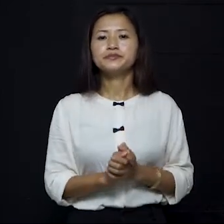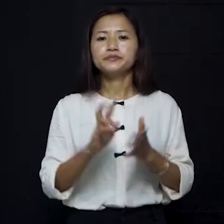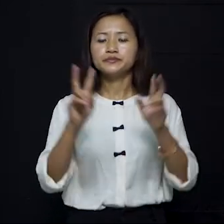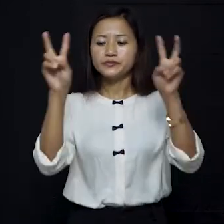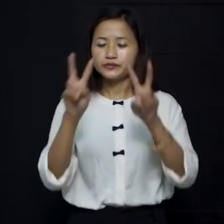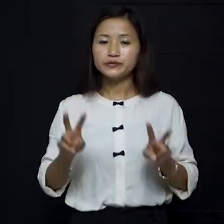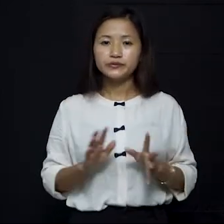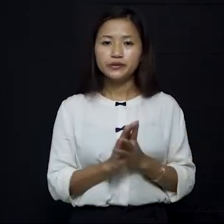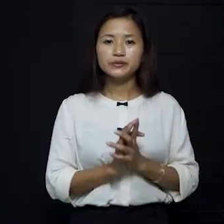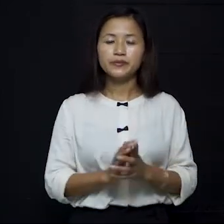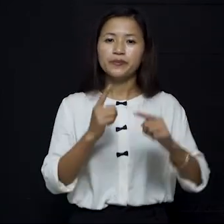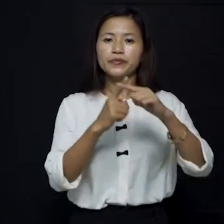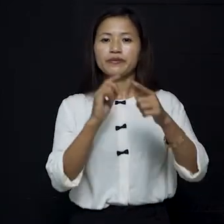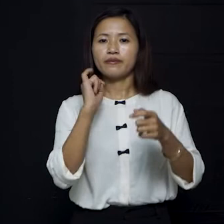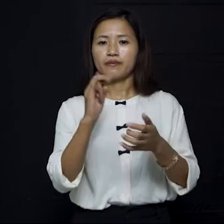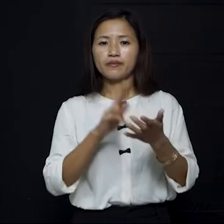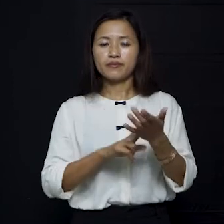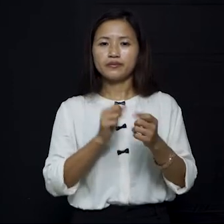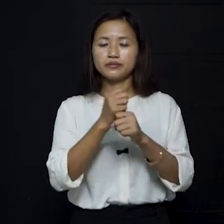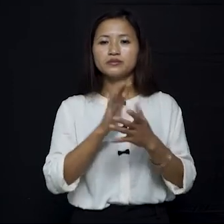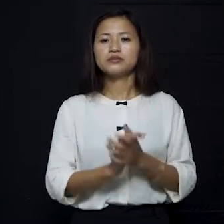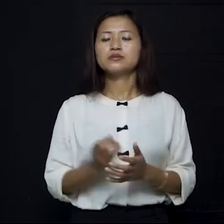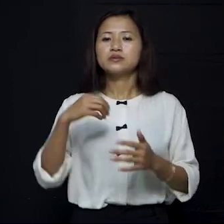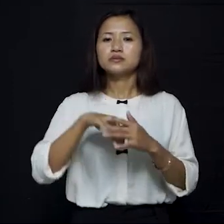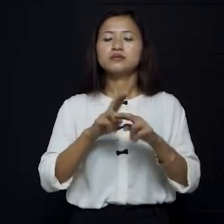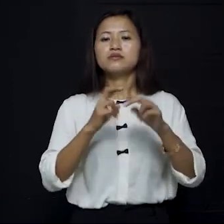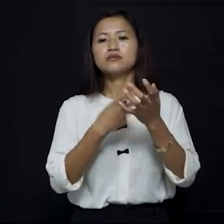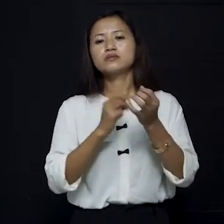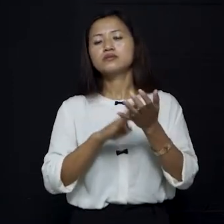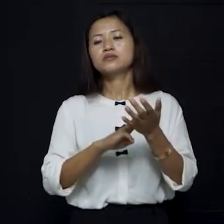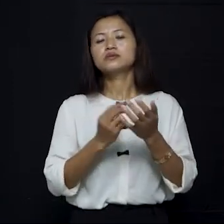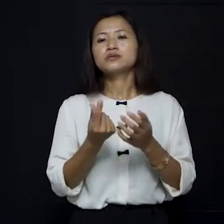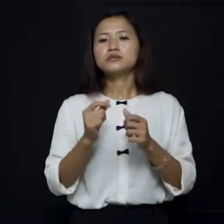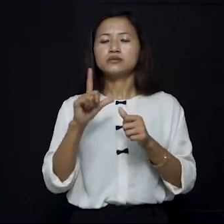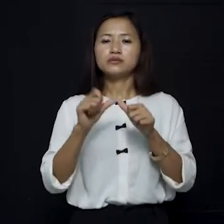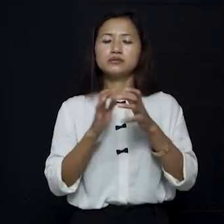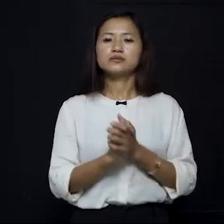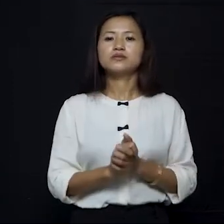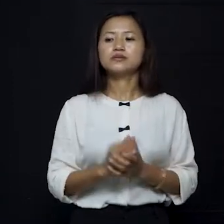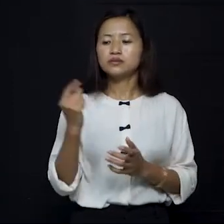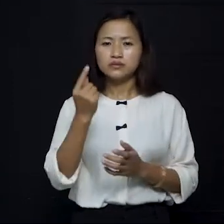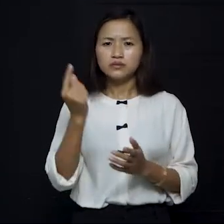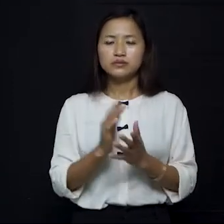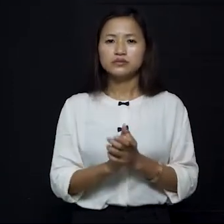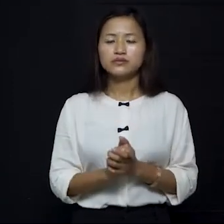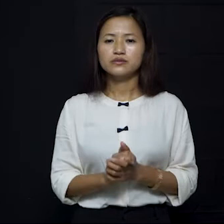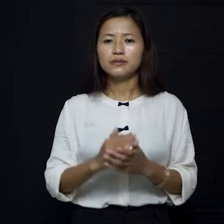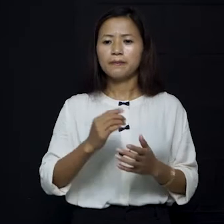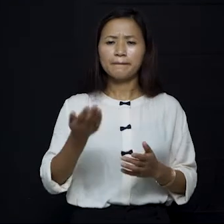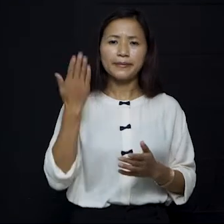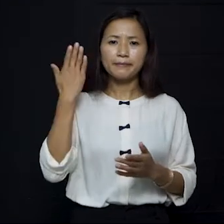verb plus ing. This is the formula. Now you know the usage of the past perfect continuous